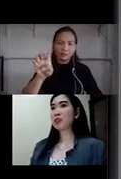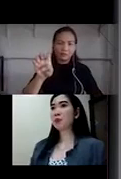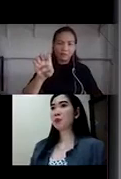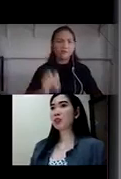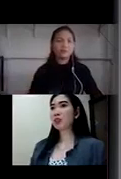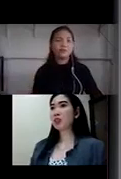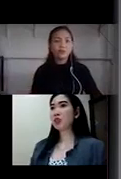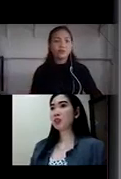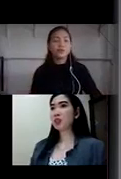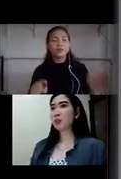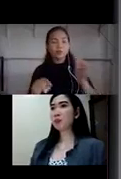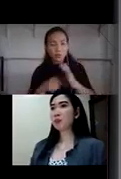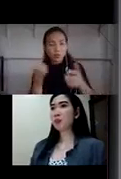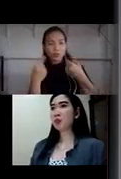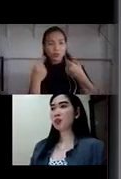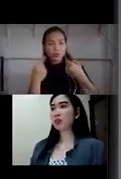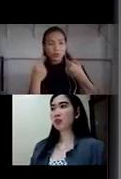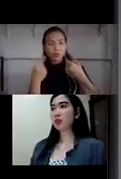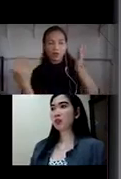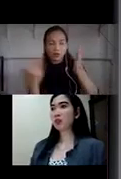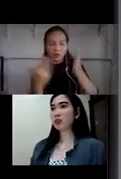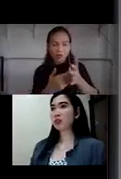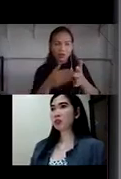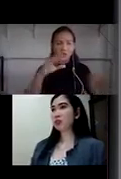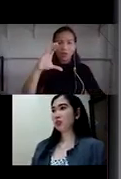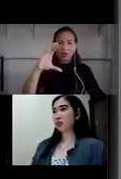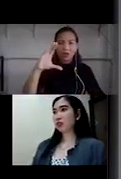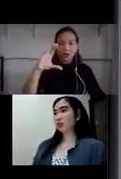once na pumunta na kayo ulit sa compose,